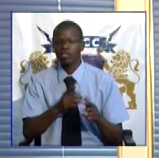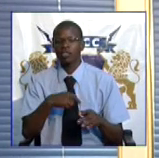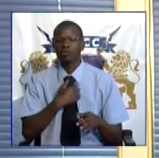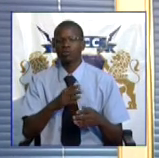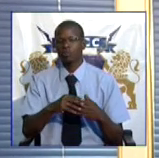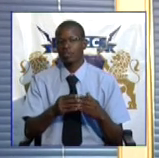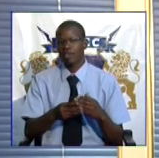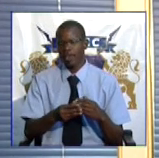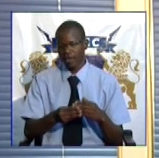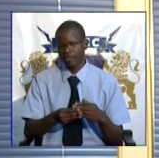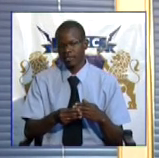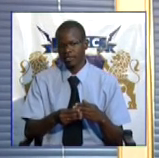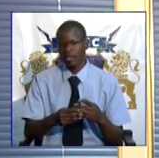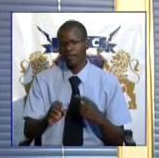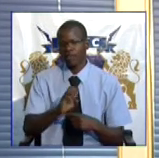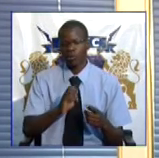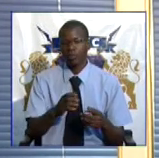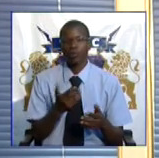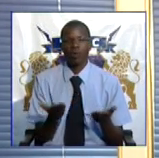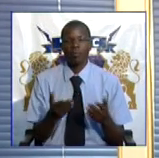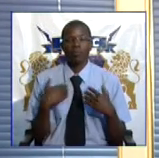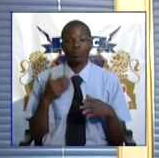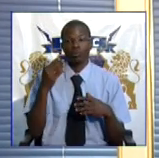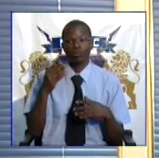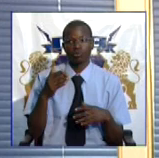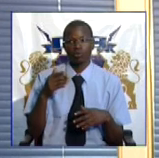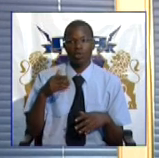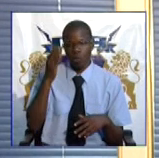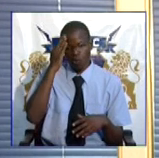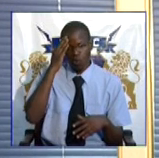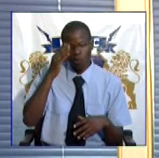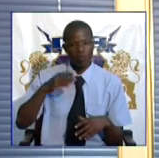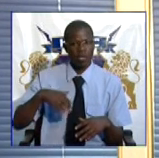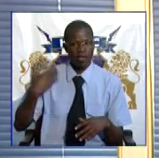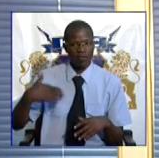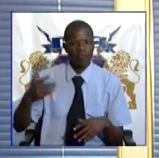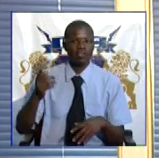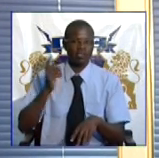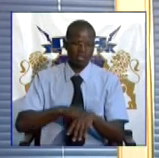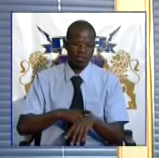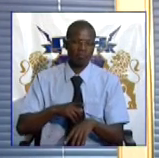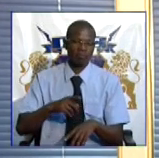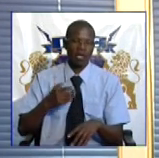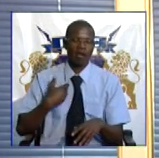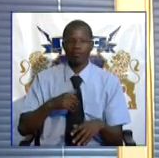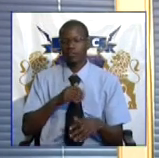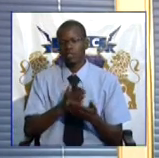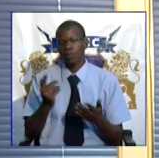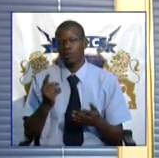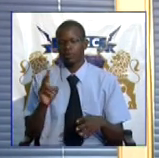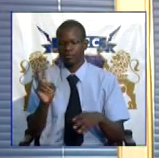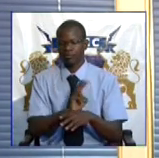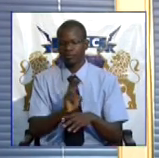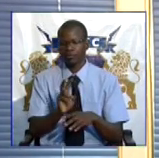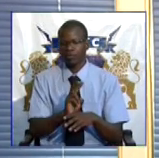your organization's vigilance in that the officer could reasonably think that any interaction with a member